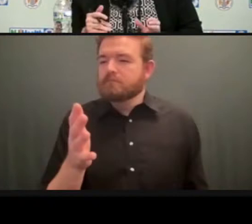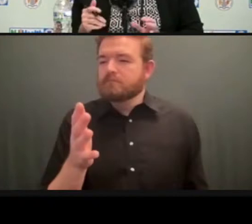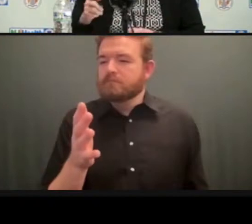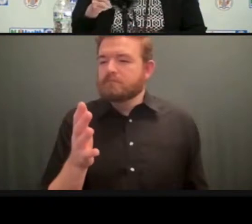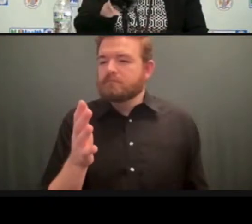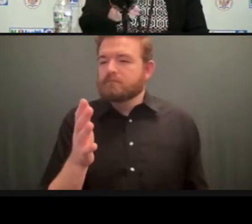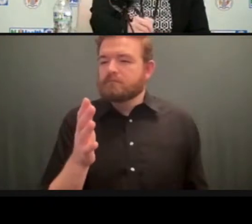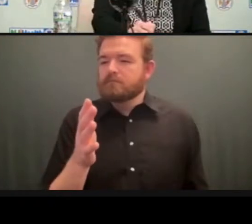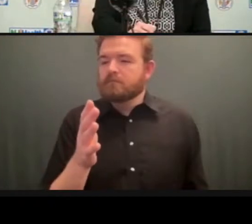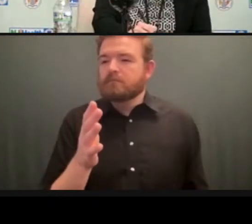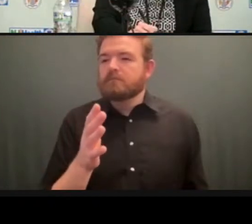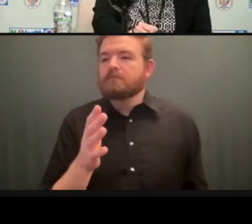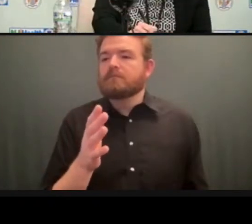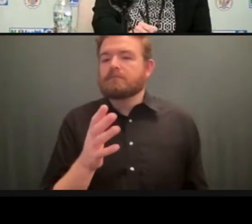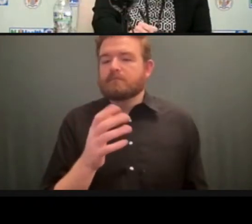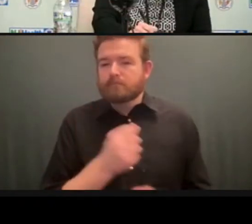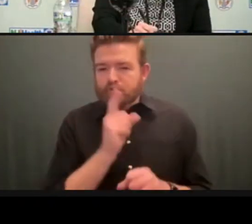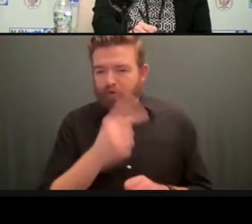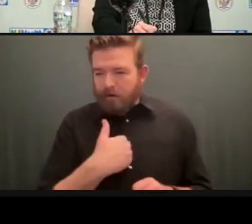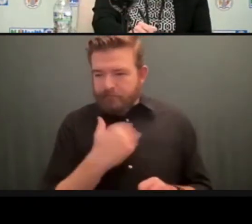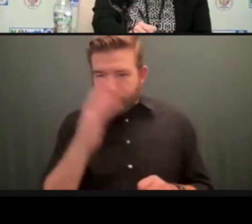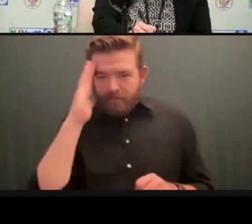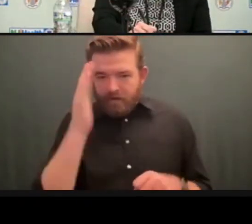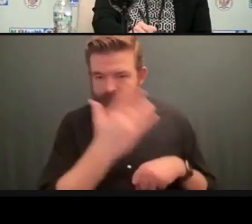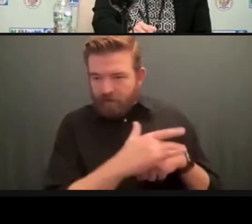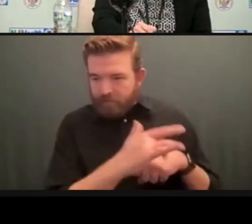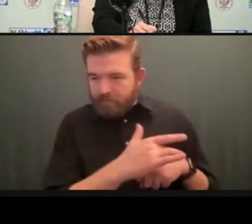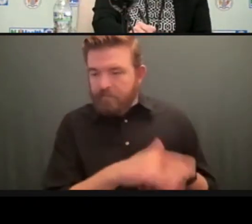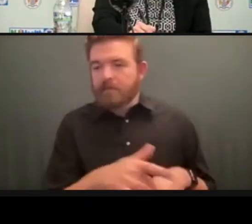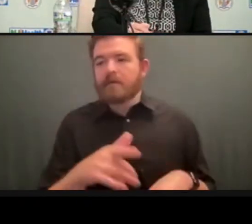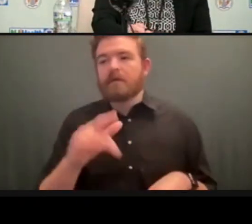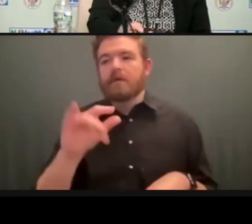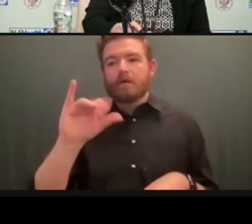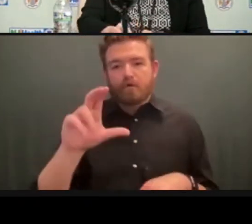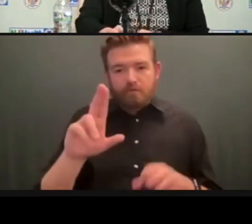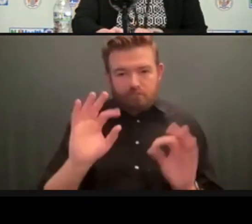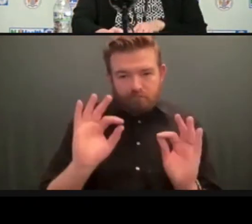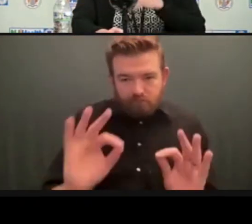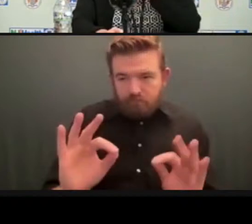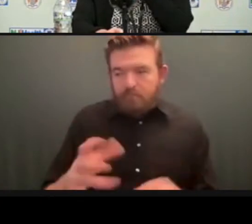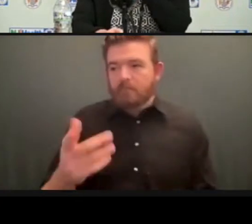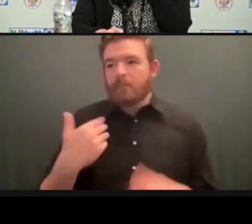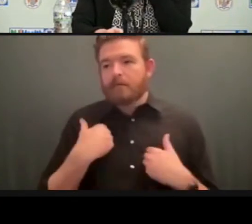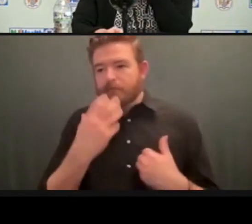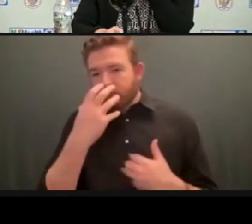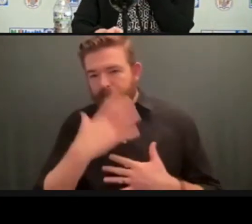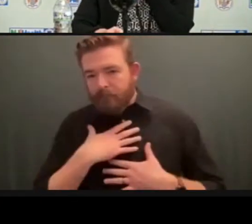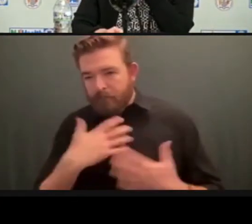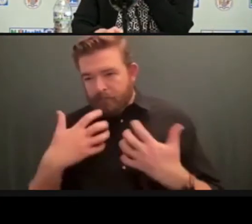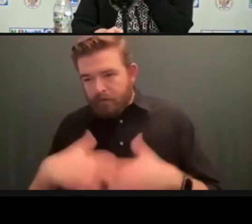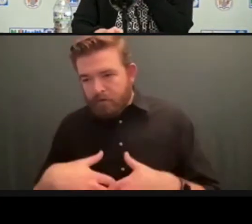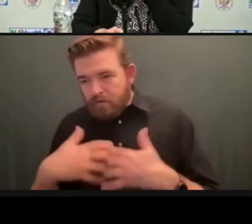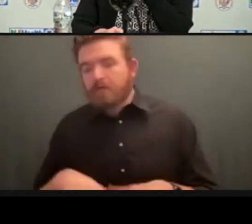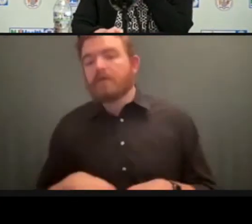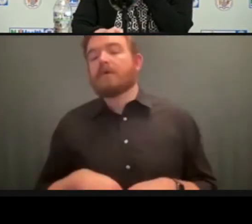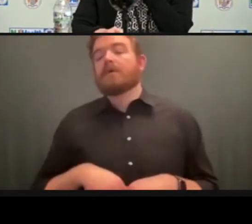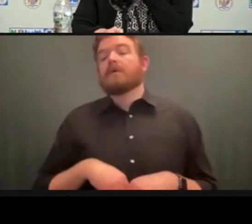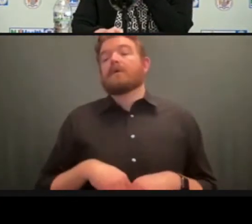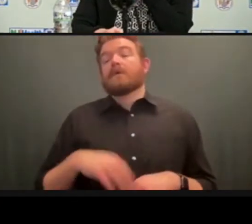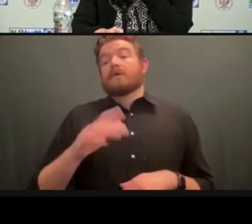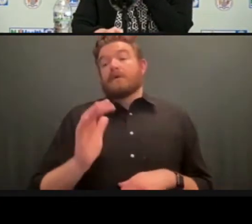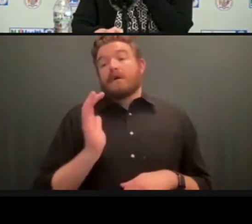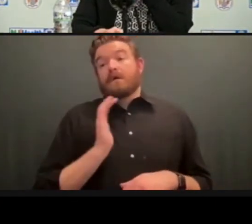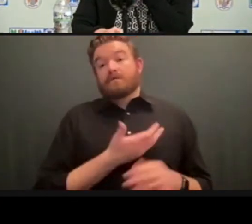counts. Obviously all that's important, but we cannot say enough things positive about the heroism, but